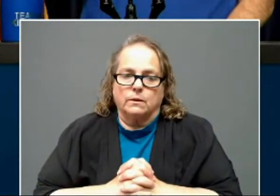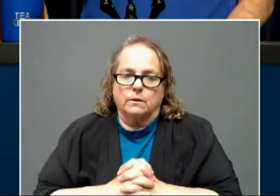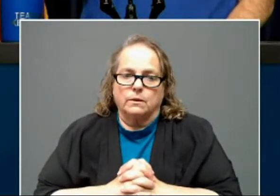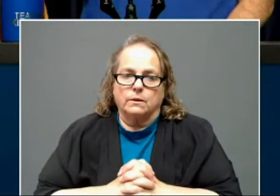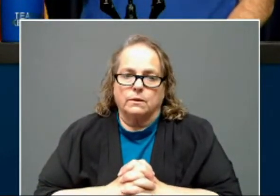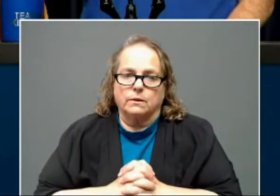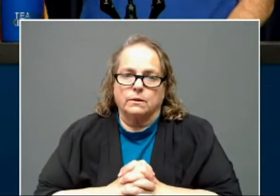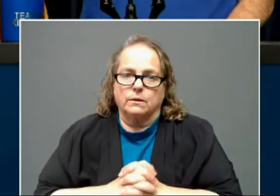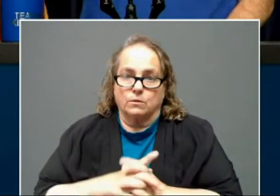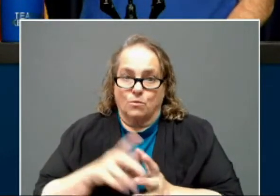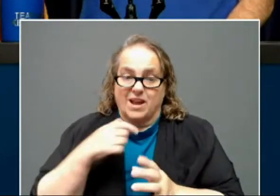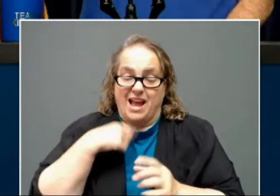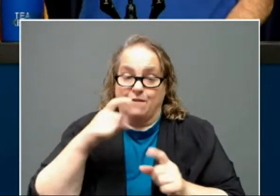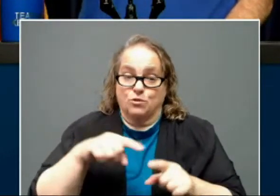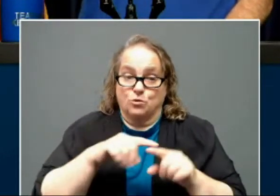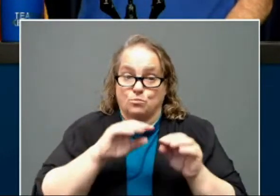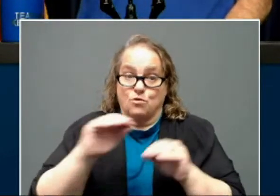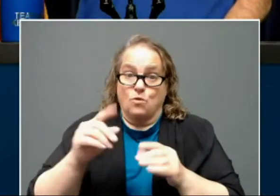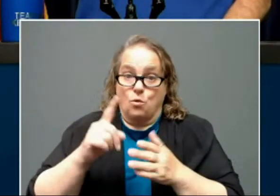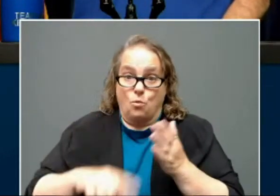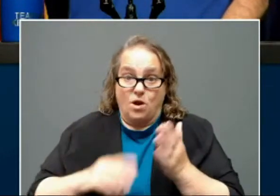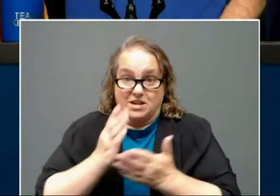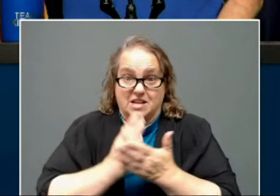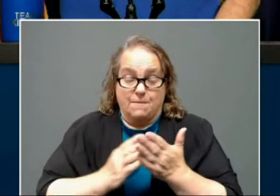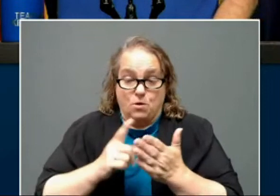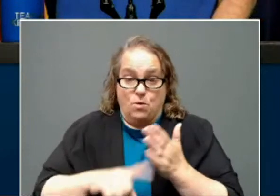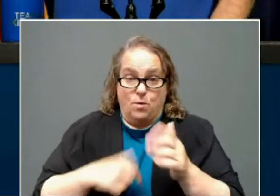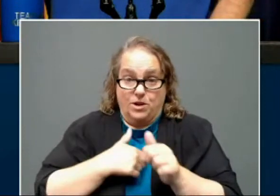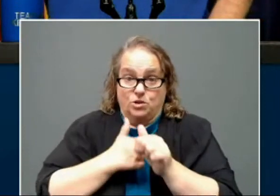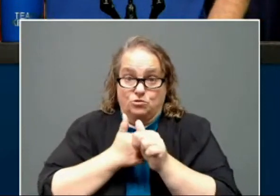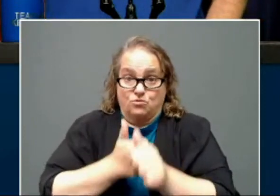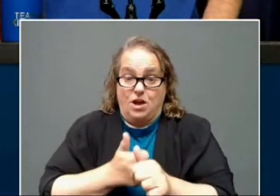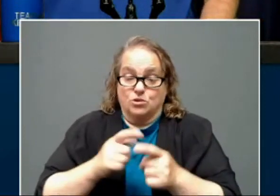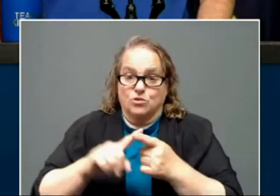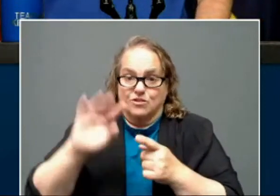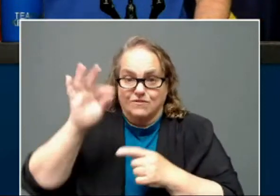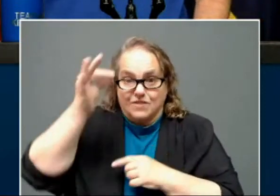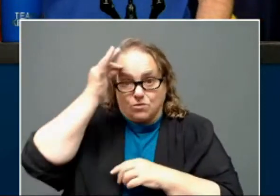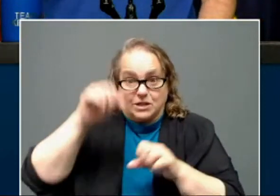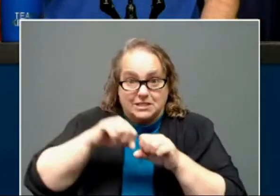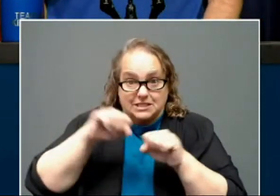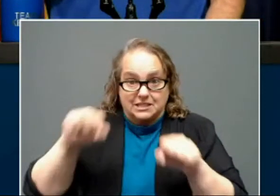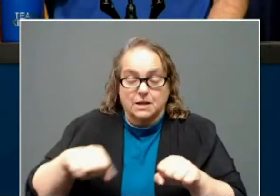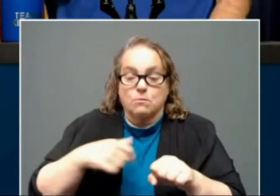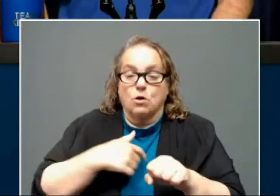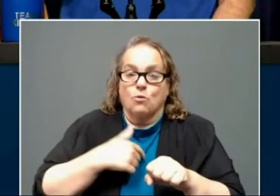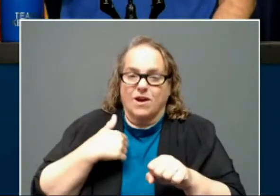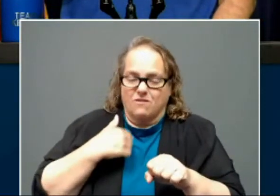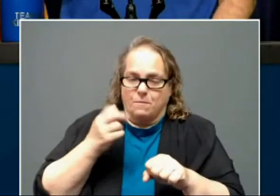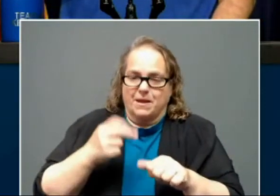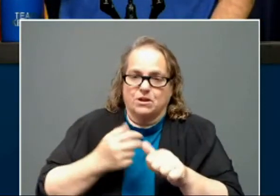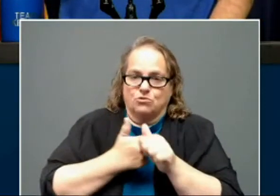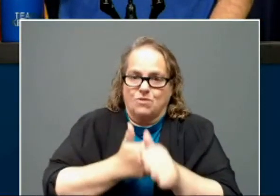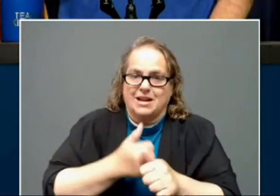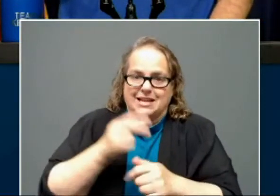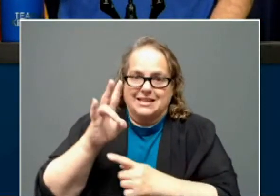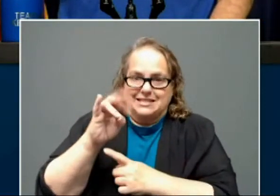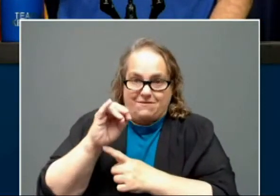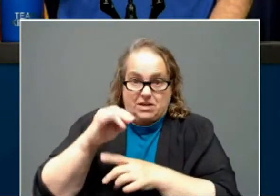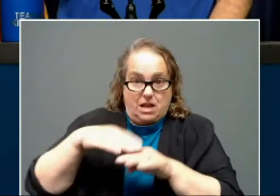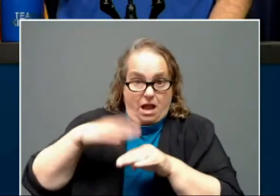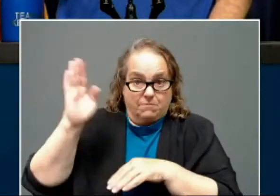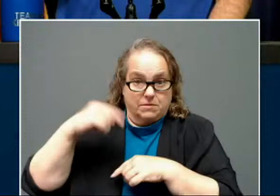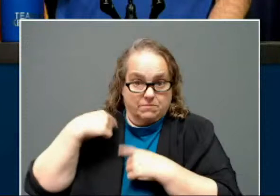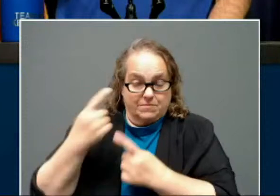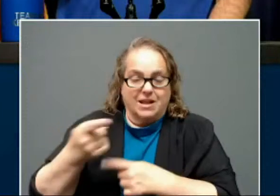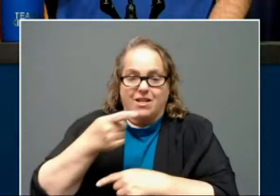of what we've been tracking to the federal system. We had been tracking 70 and up in the percentage. They track 65 and up. And this is